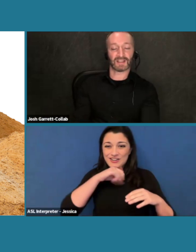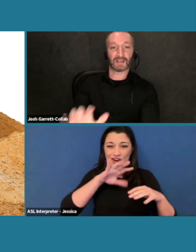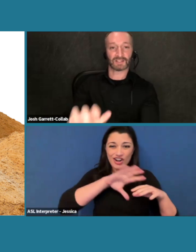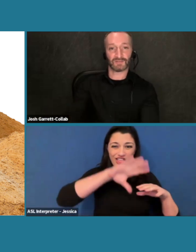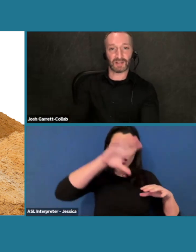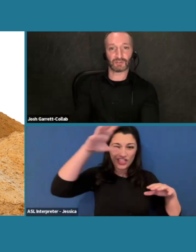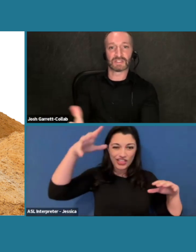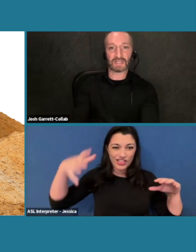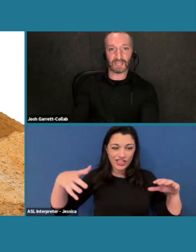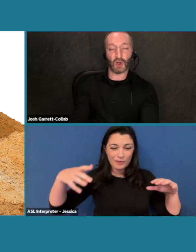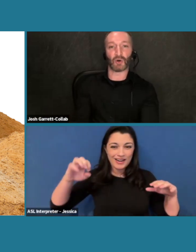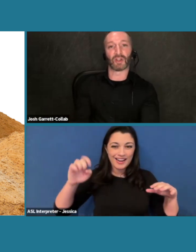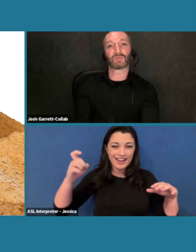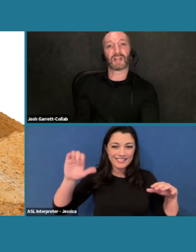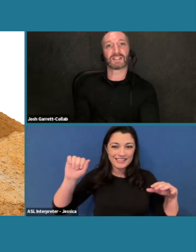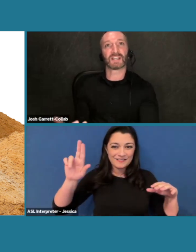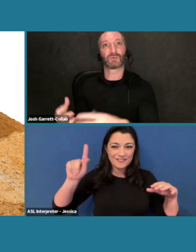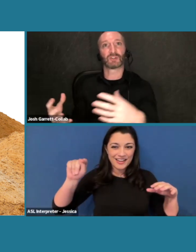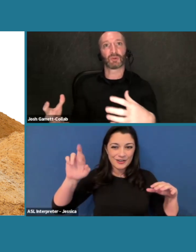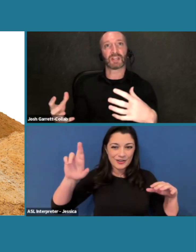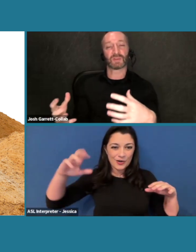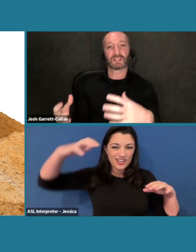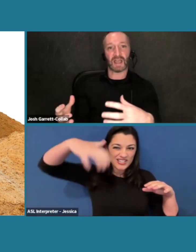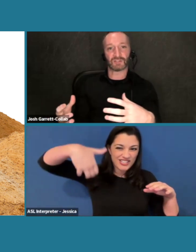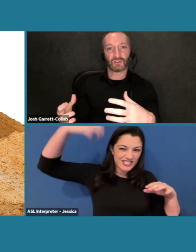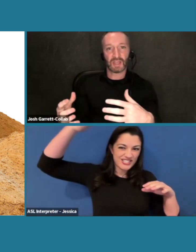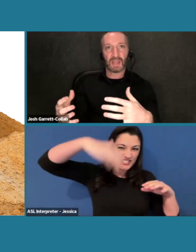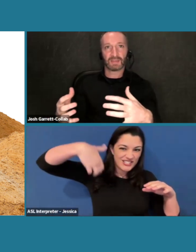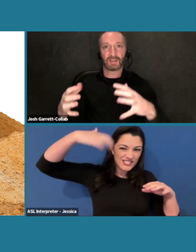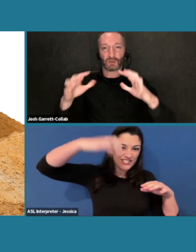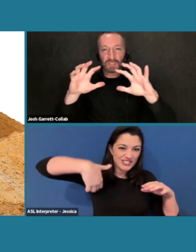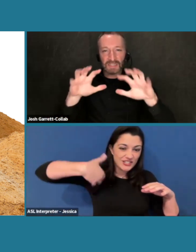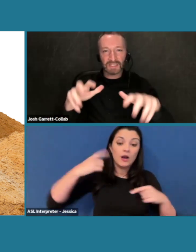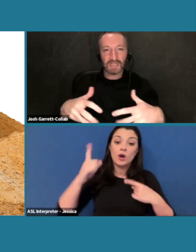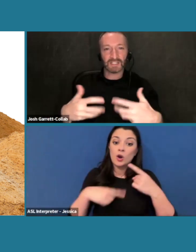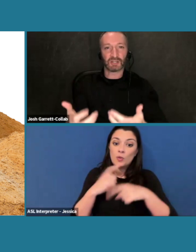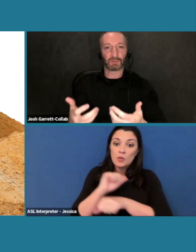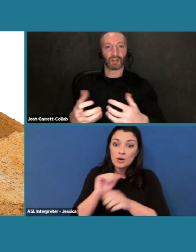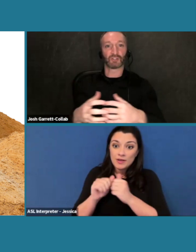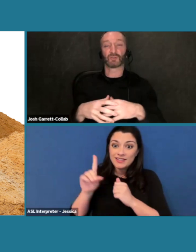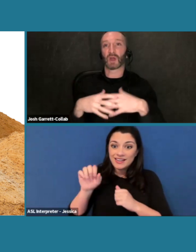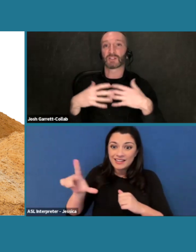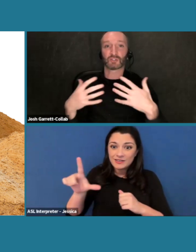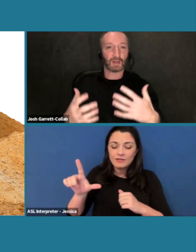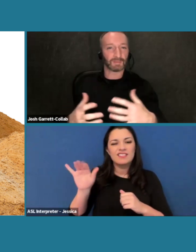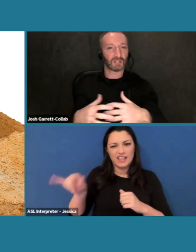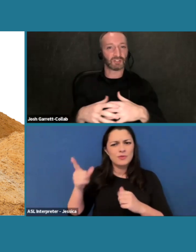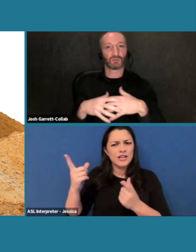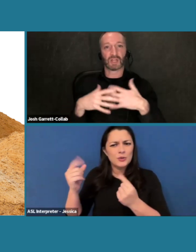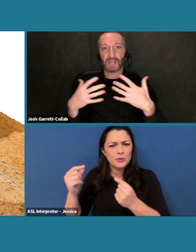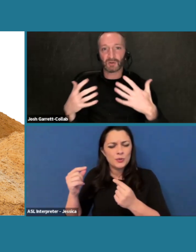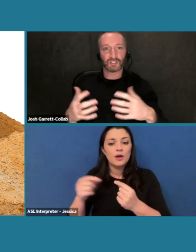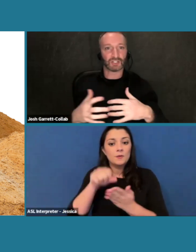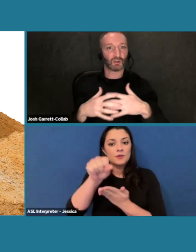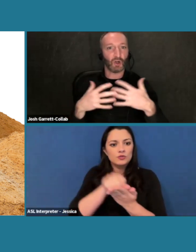an excavator digging a hole. And what I can say is when you're working with the DASL, they're really digging deeper into a script,